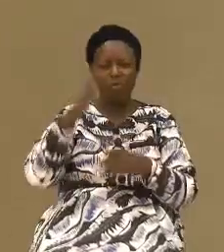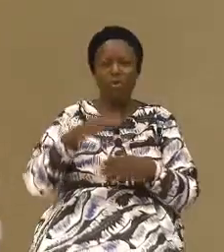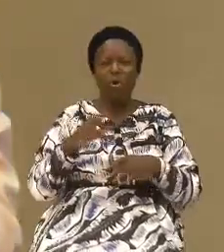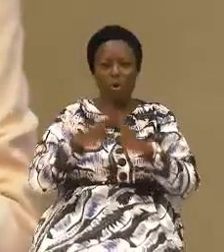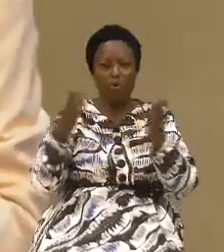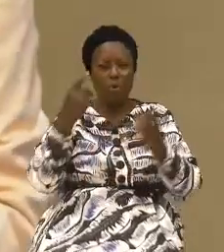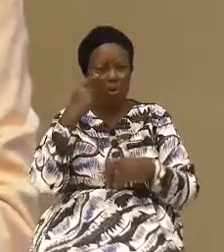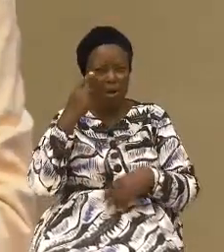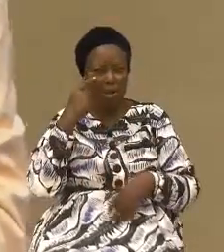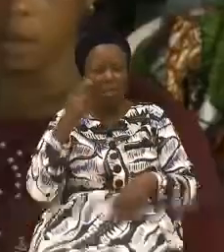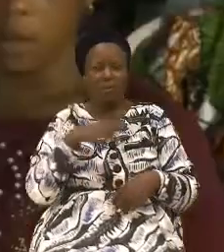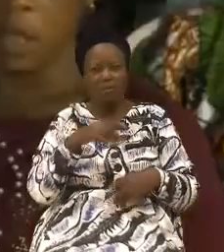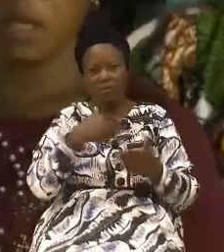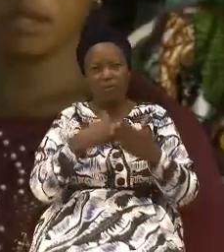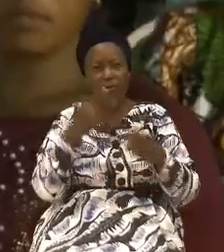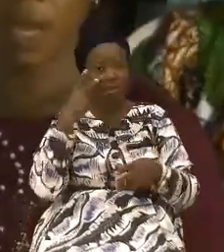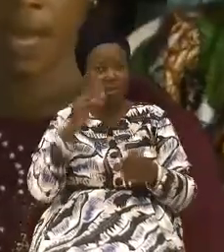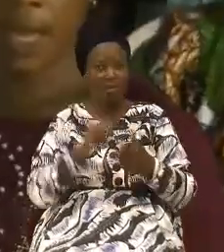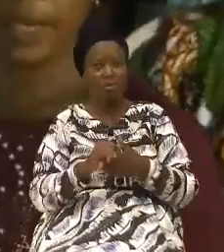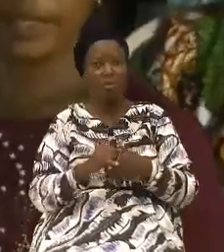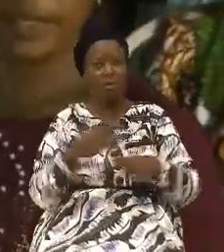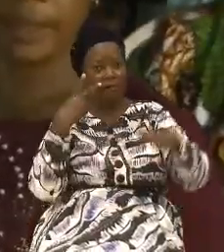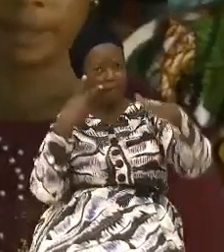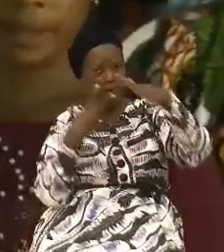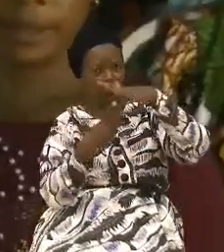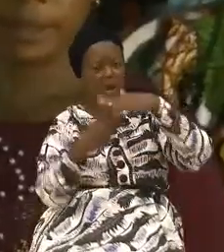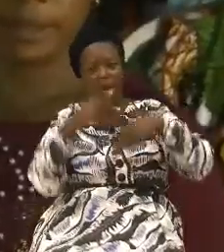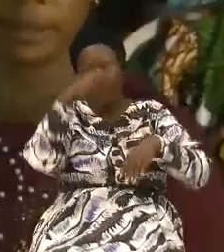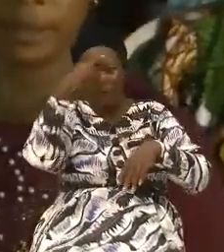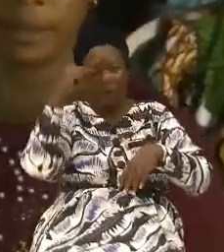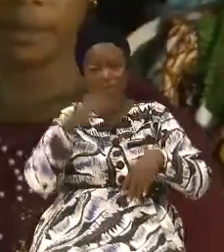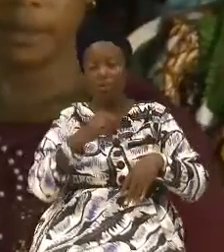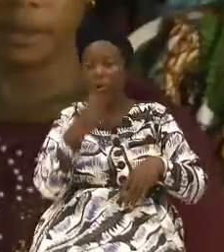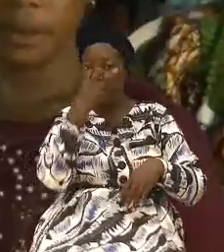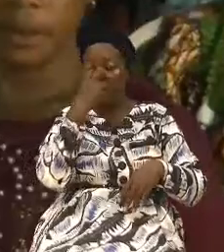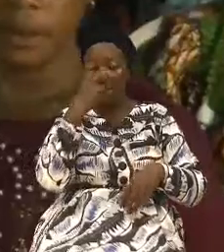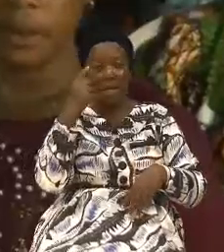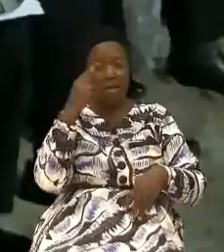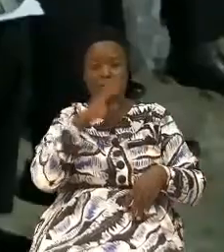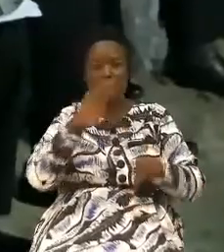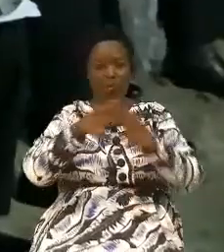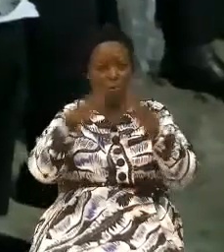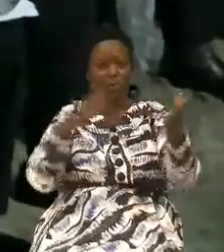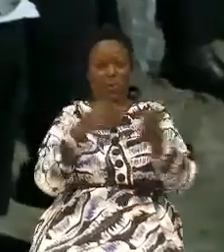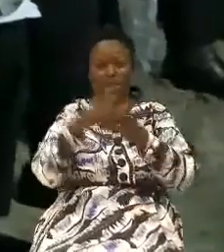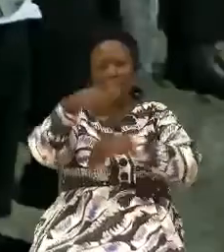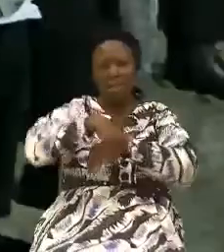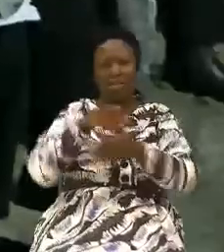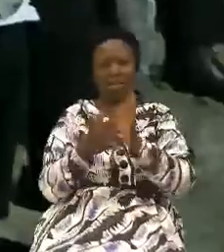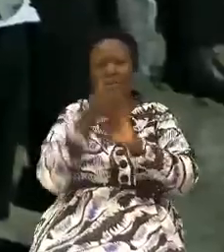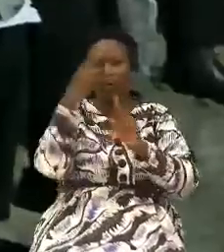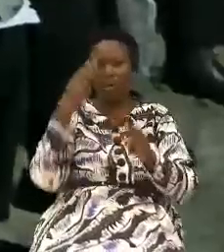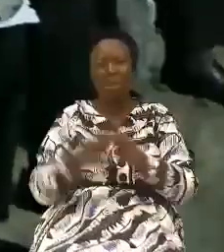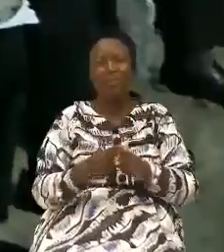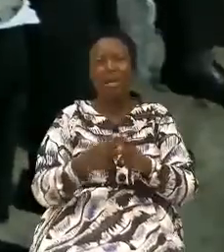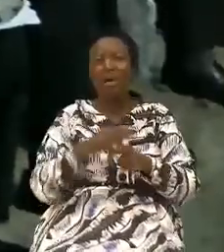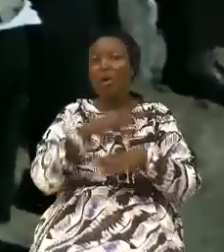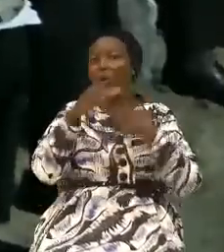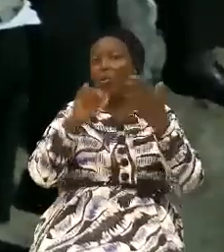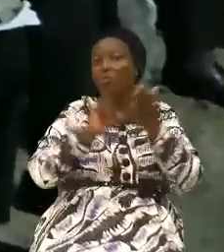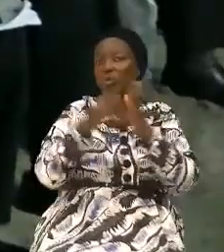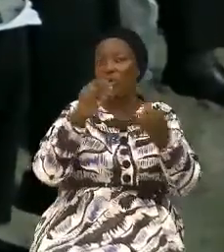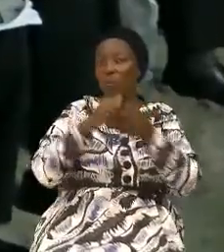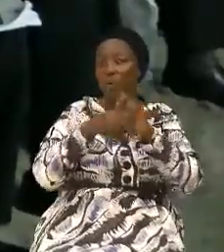be bright tonight. Glaucoma, vanish away in Jesus' name. Cataract,